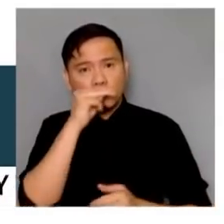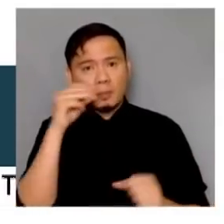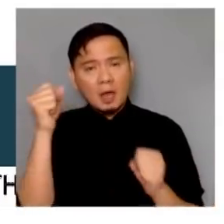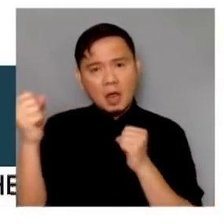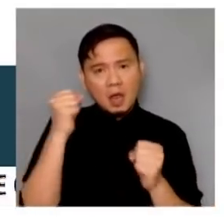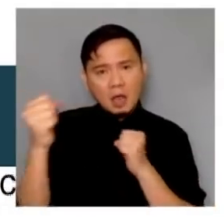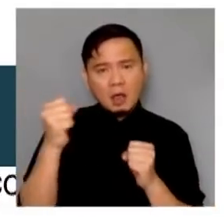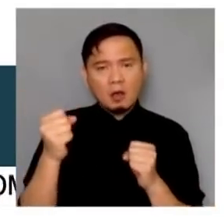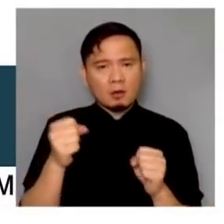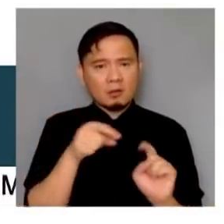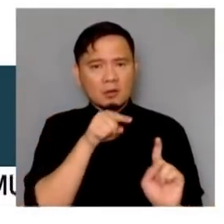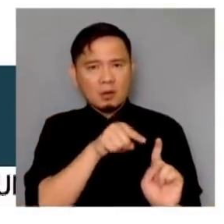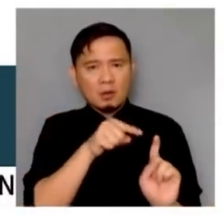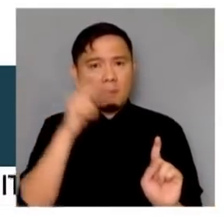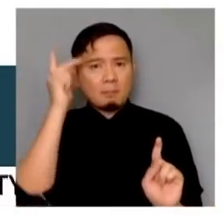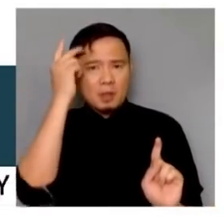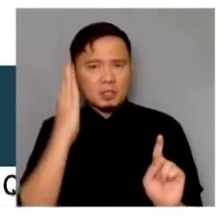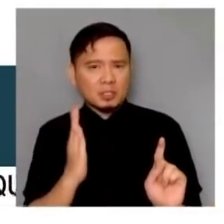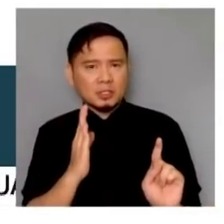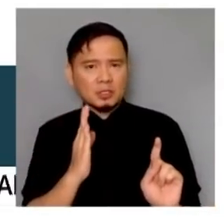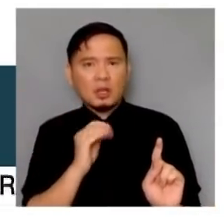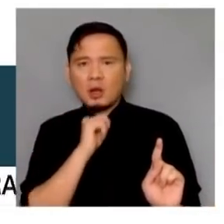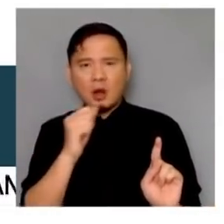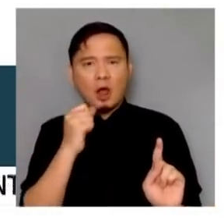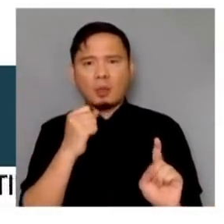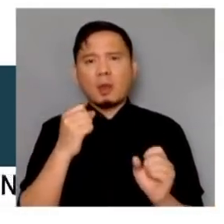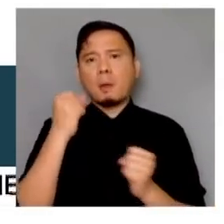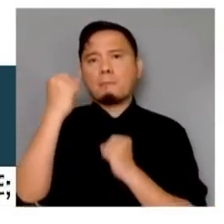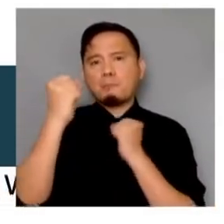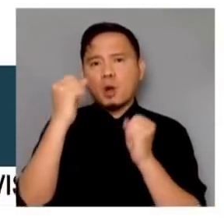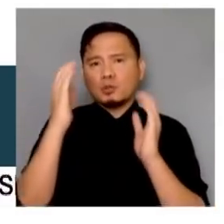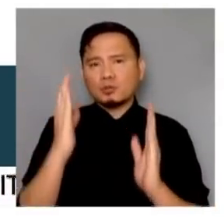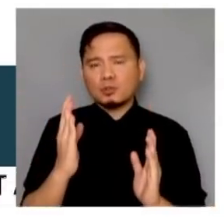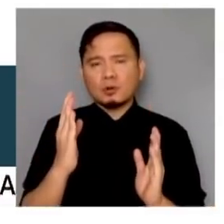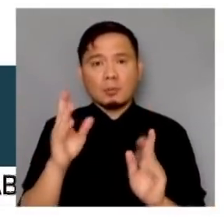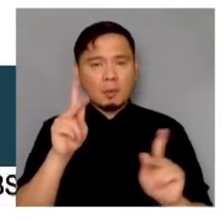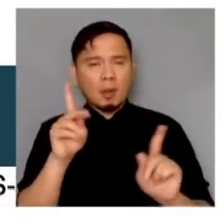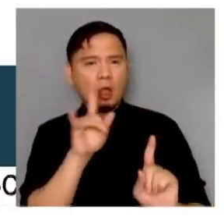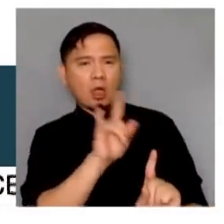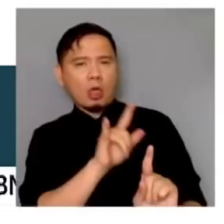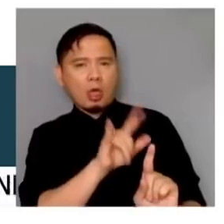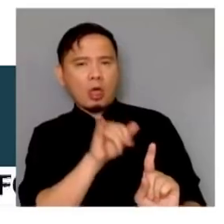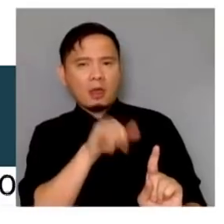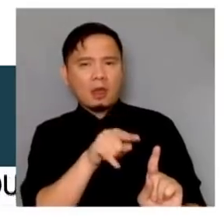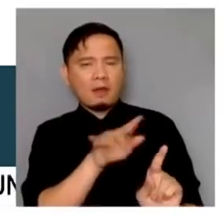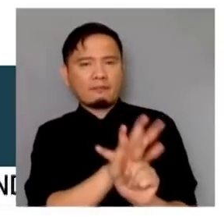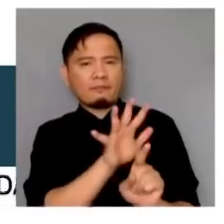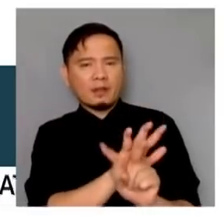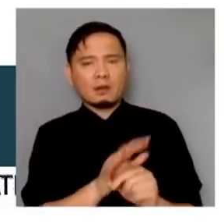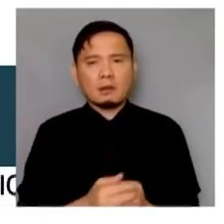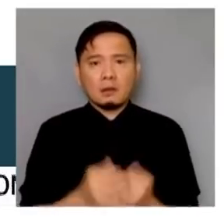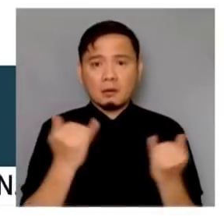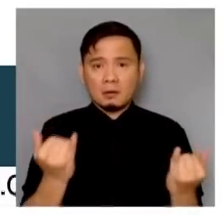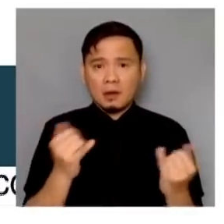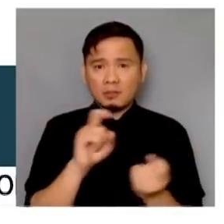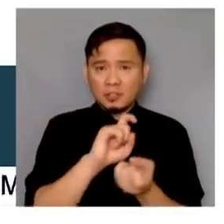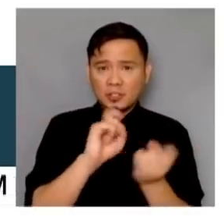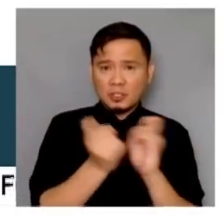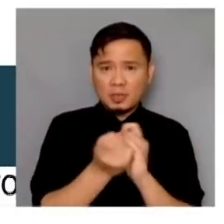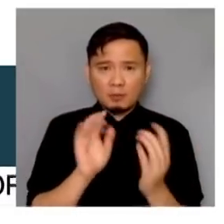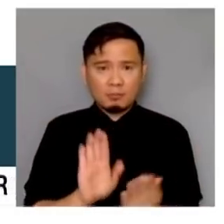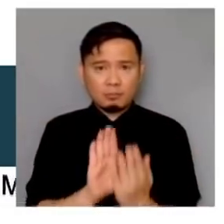Manny Pacquiao, the politician, and not the boxer that the people have grown to love. But now we see a change in tactics. Was that a